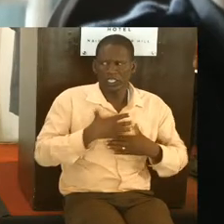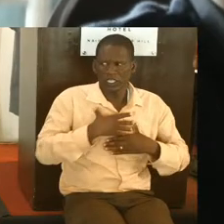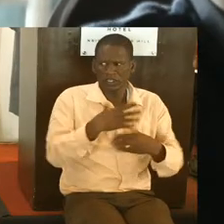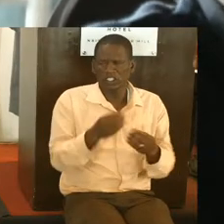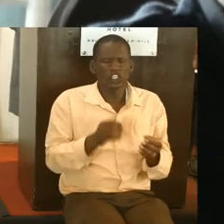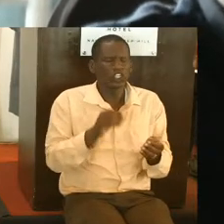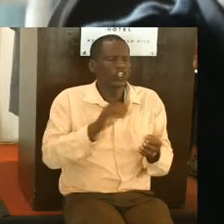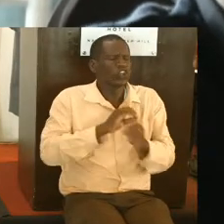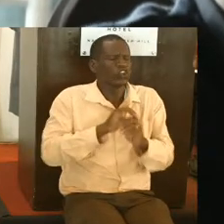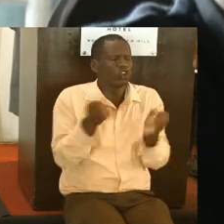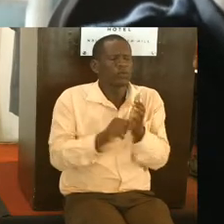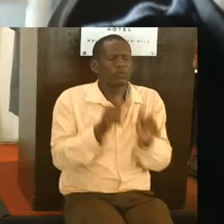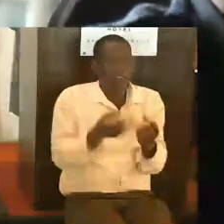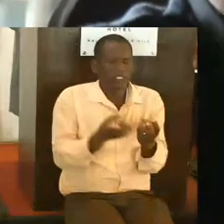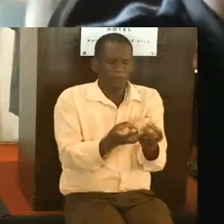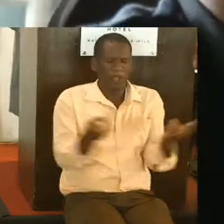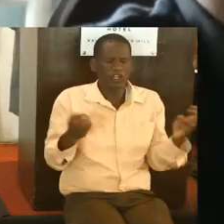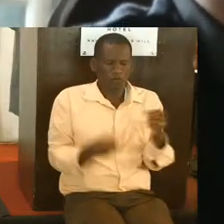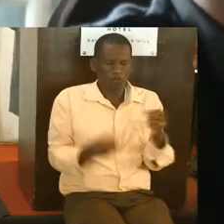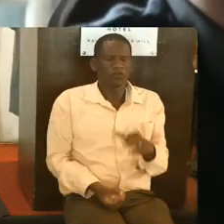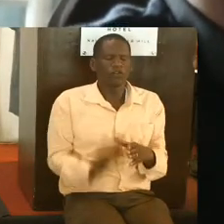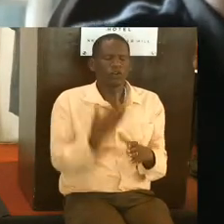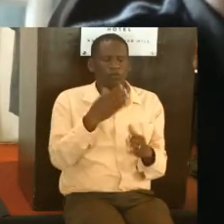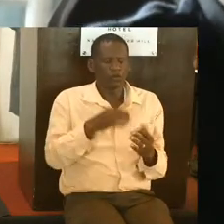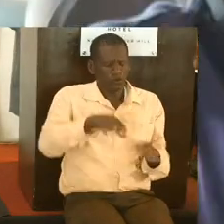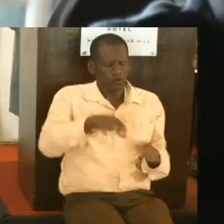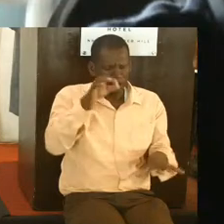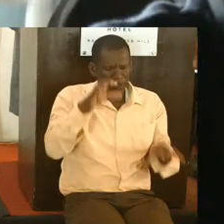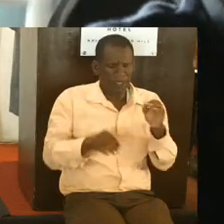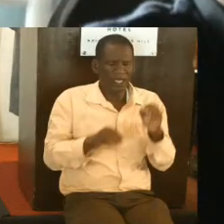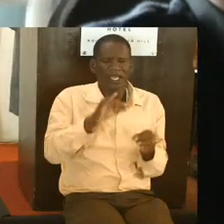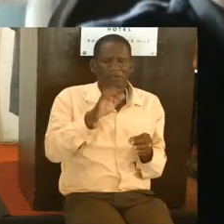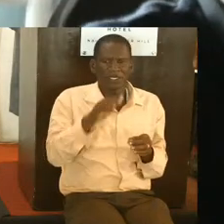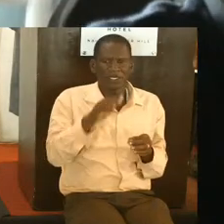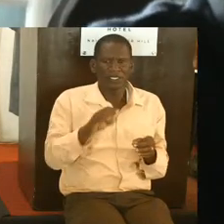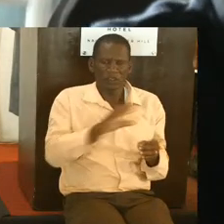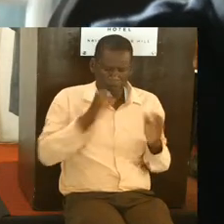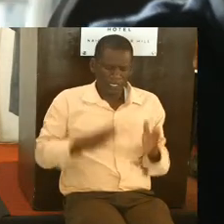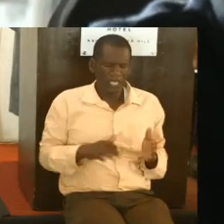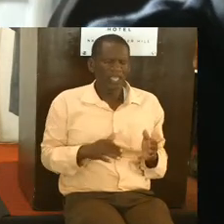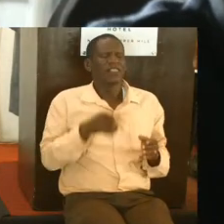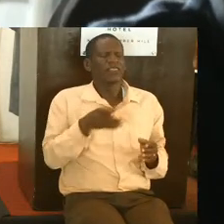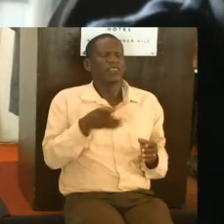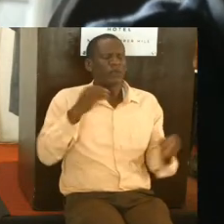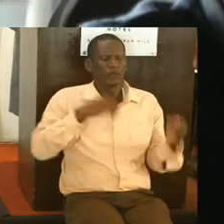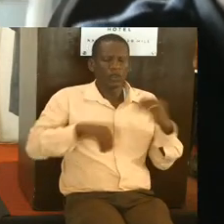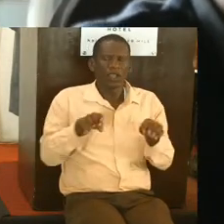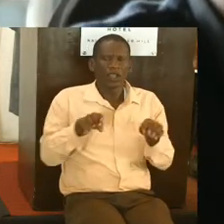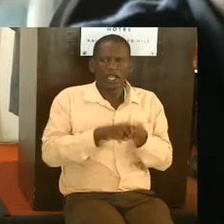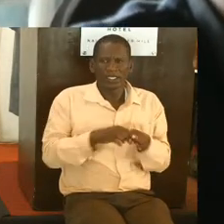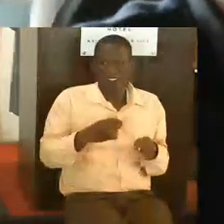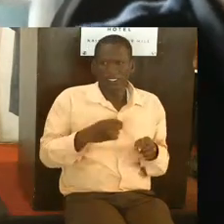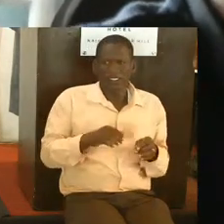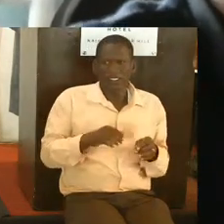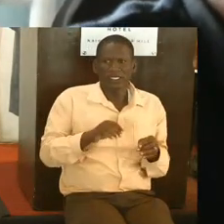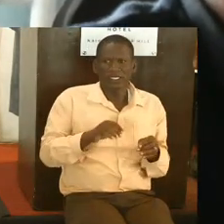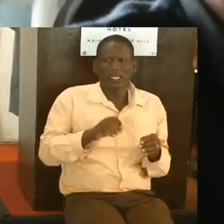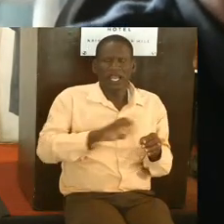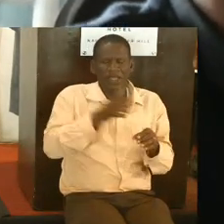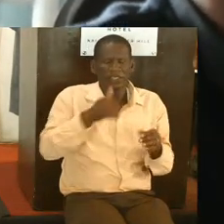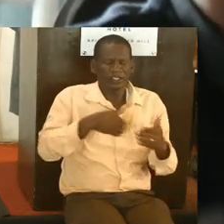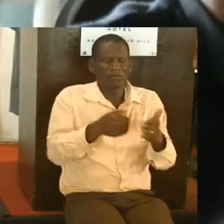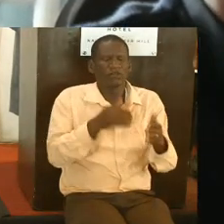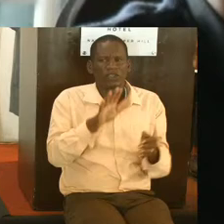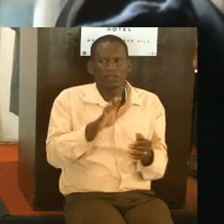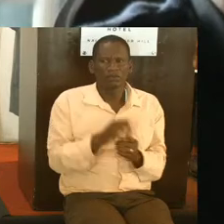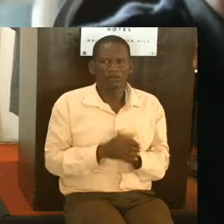matter which panel they form to pick the IBC Commissioners they will mess up like and others before